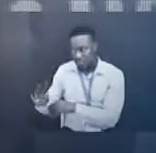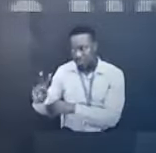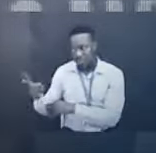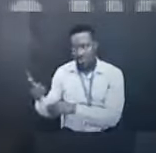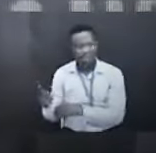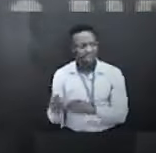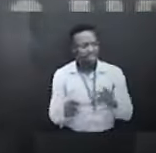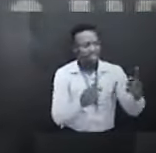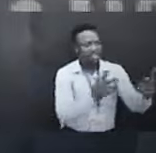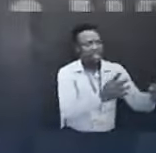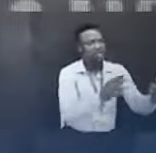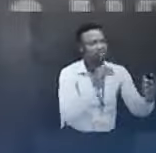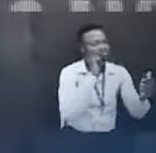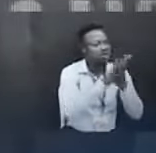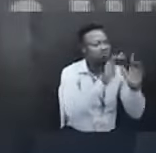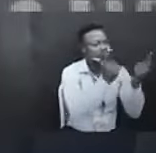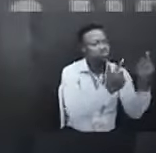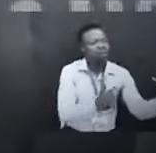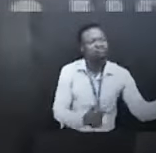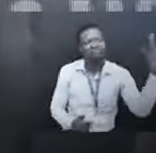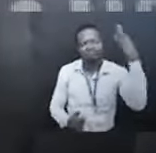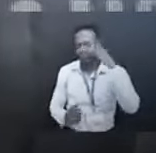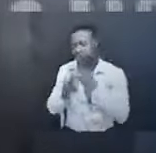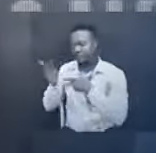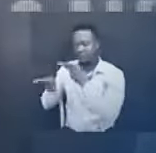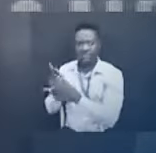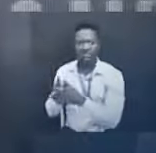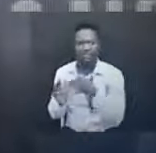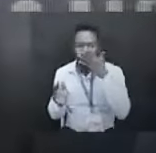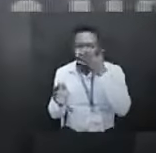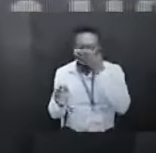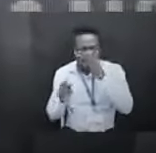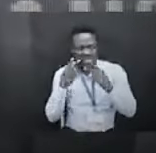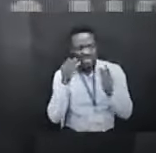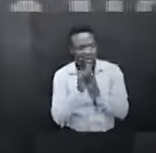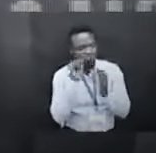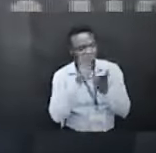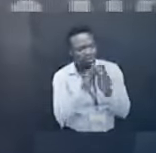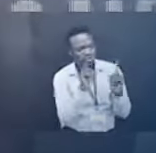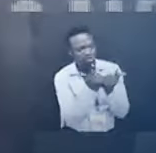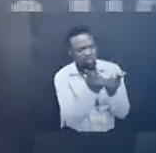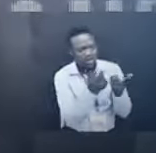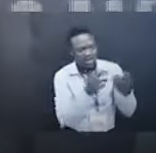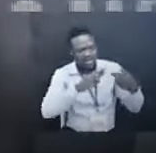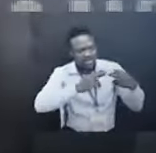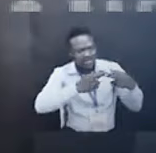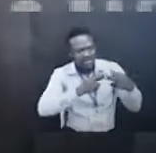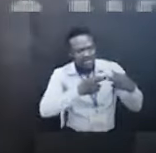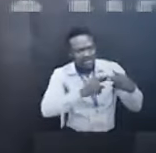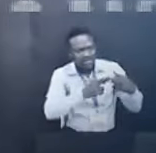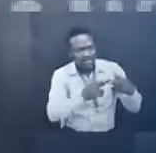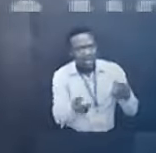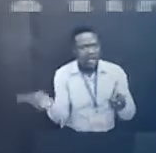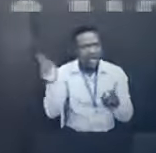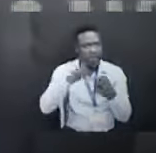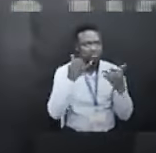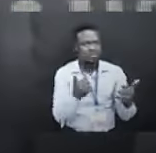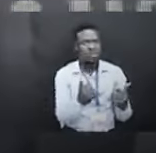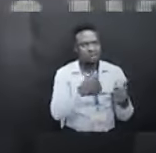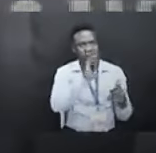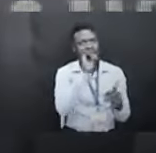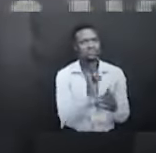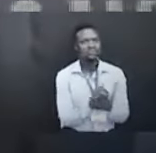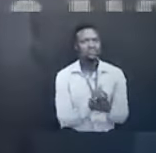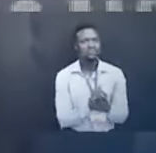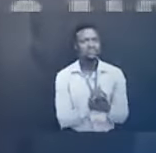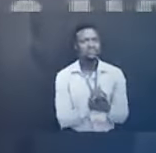them talk and discuss. The friendliness amongst them, it is still there to today. When